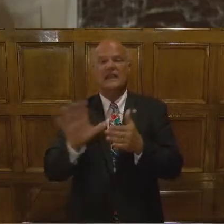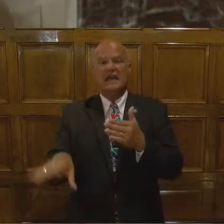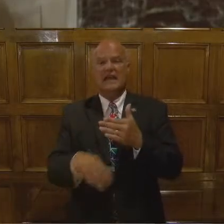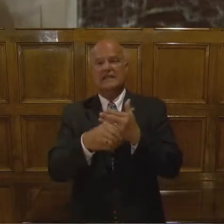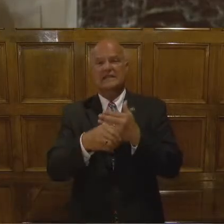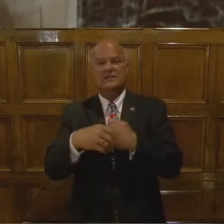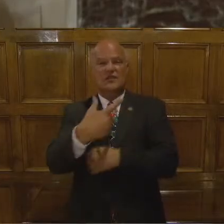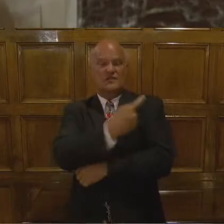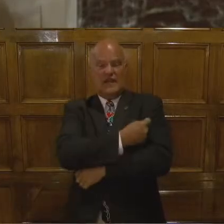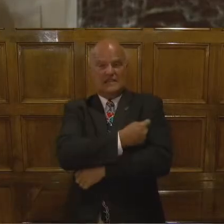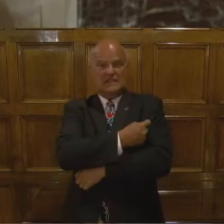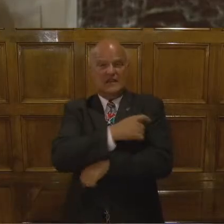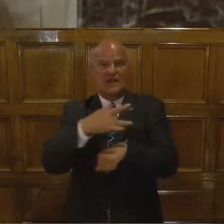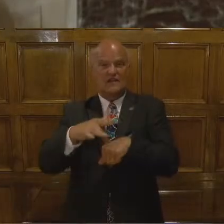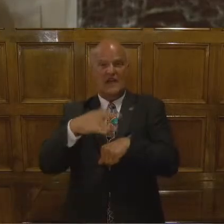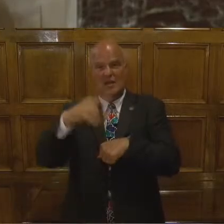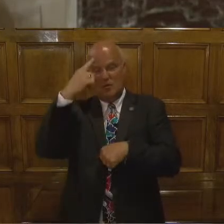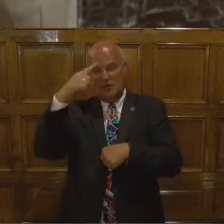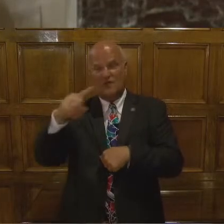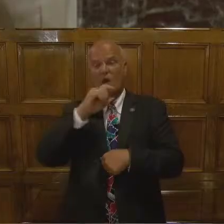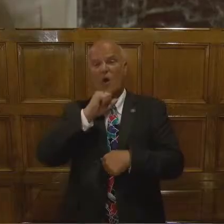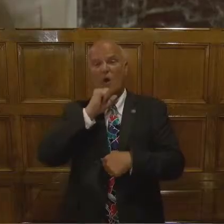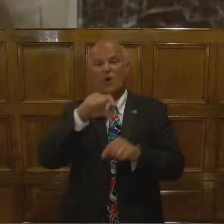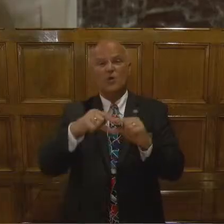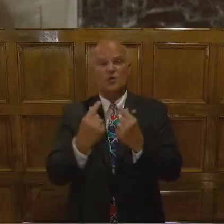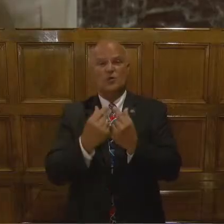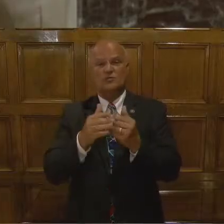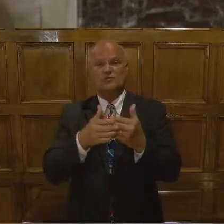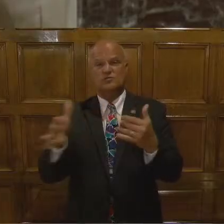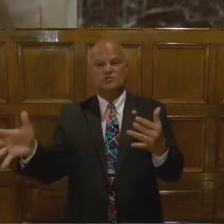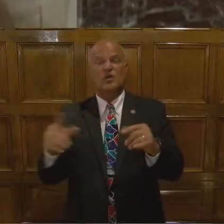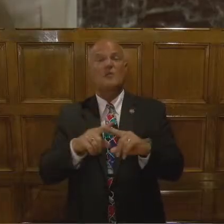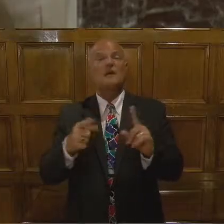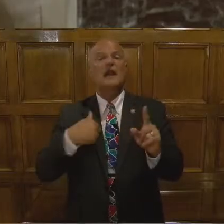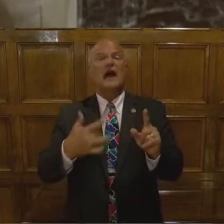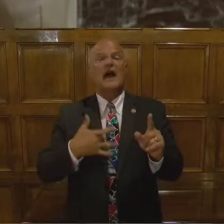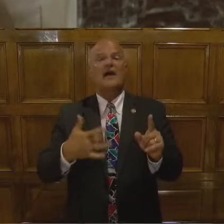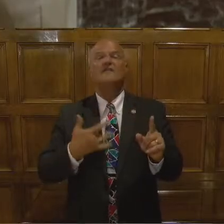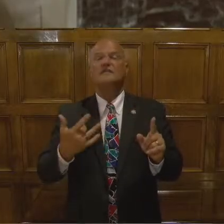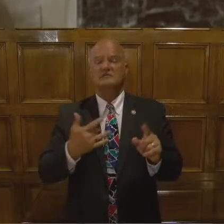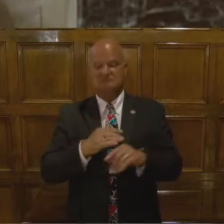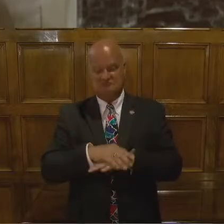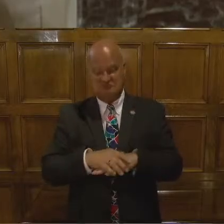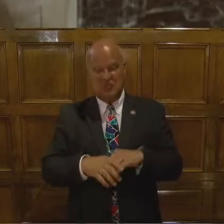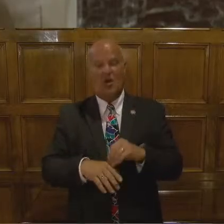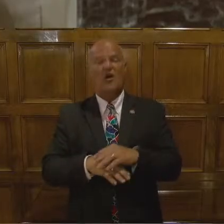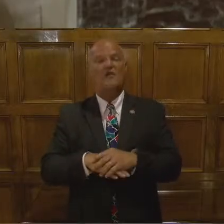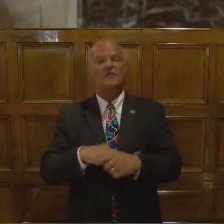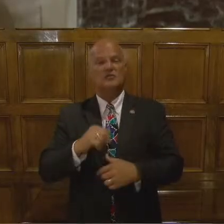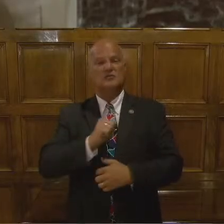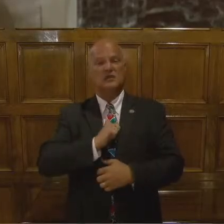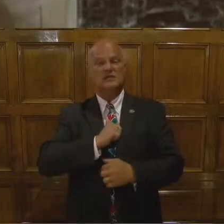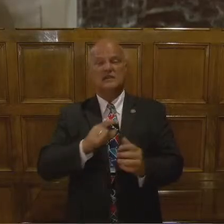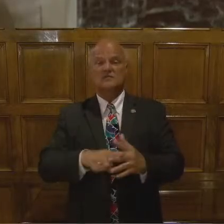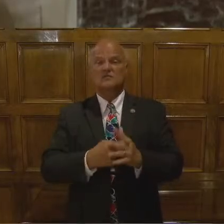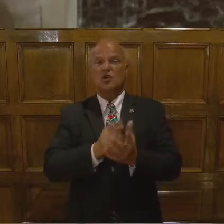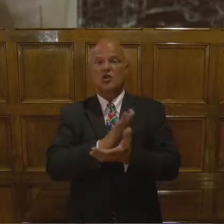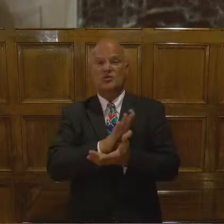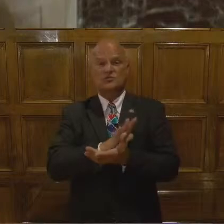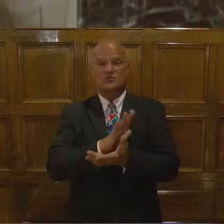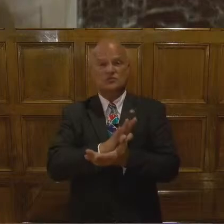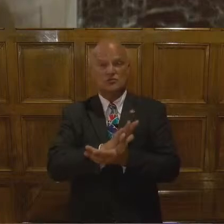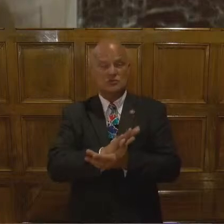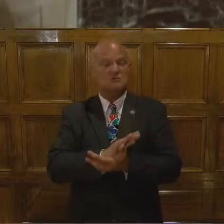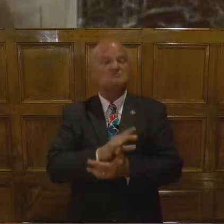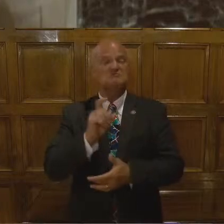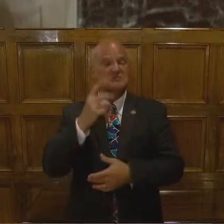additional vaccinations are available for the other age group, but I feel very comfortable as far as starting school goes, and